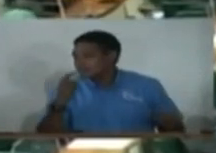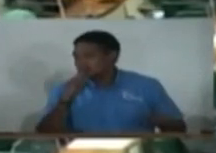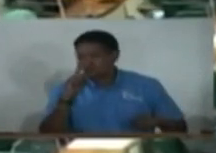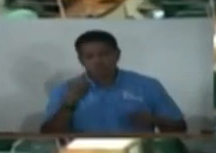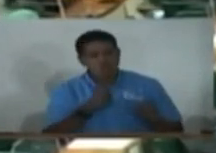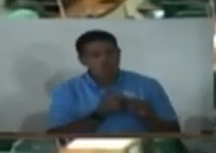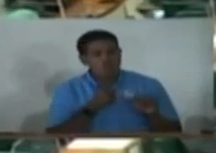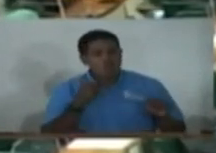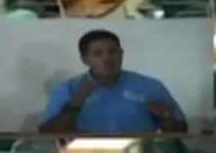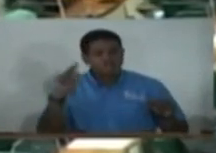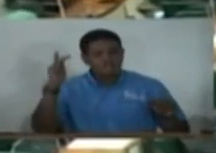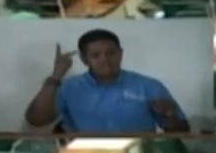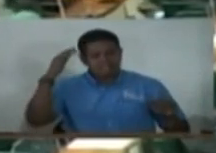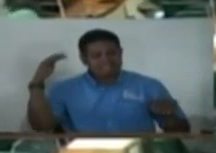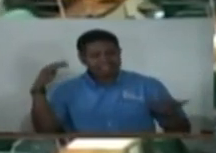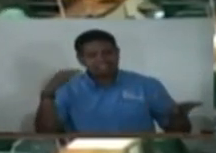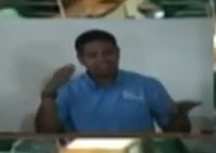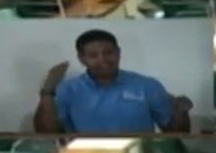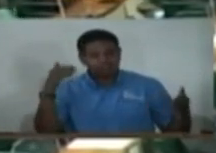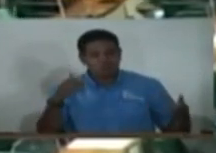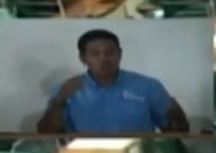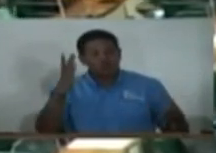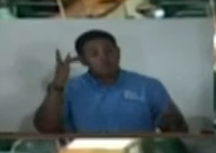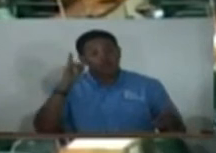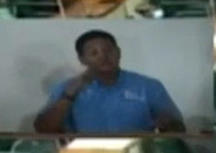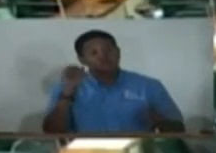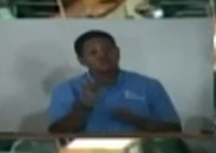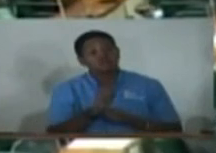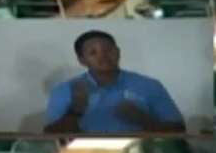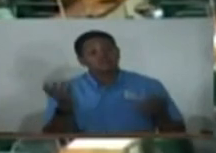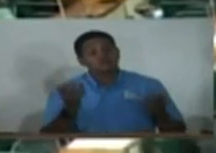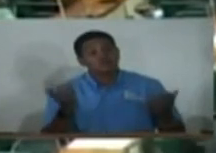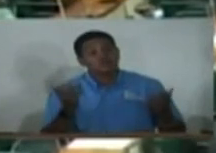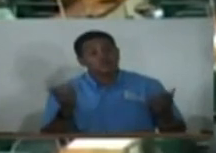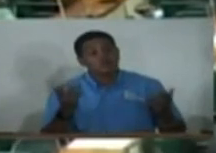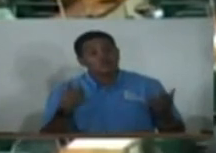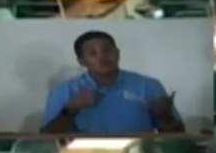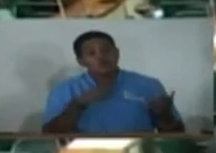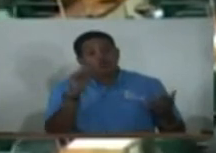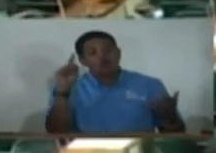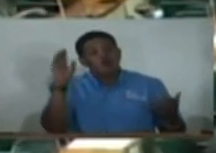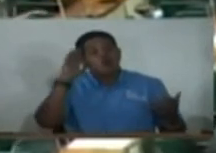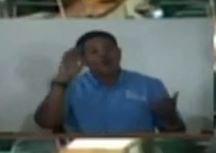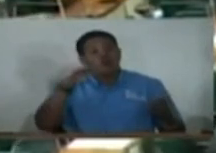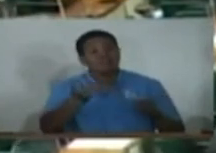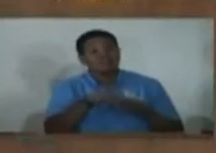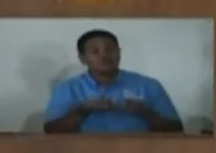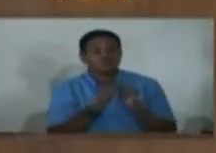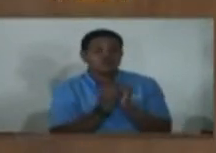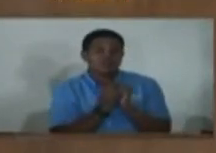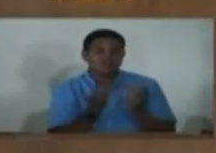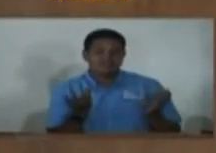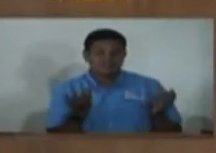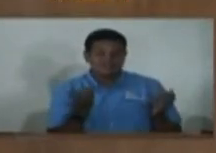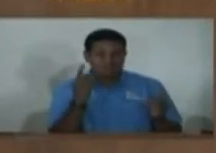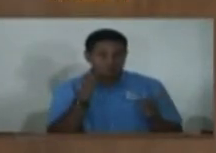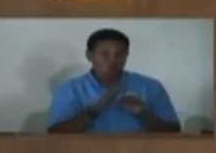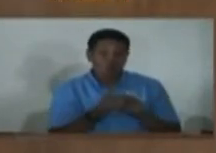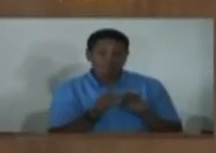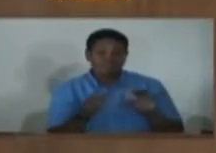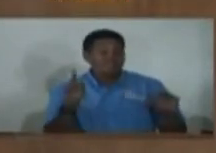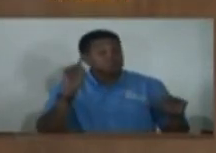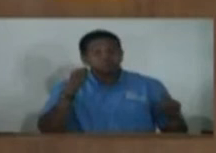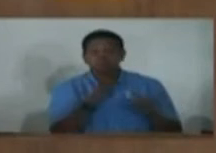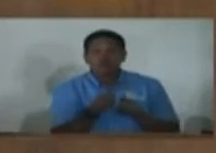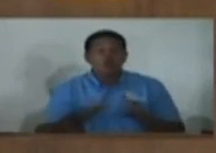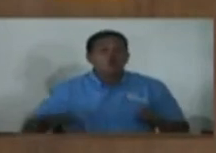avoid politicizing, because the reality is that we are all in this together, and the country is facing